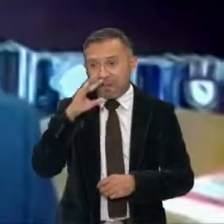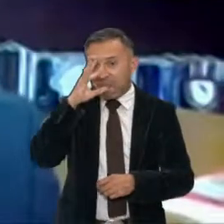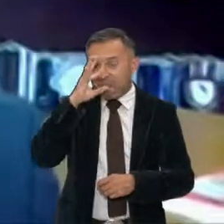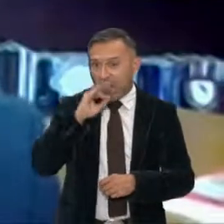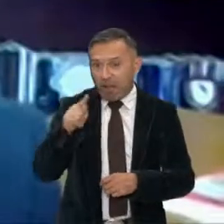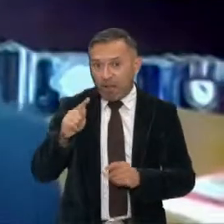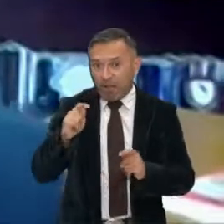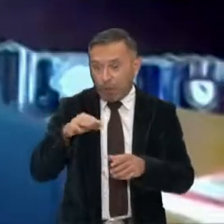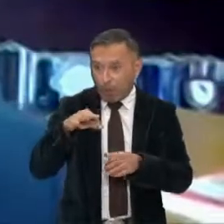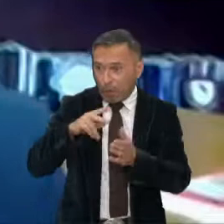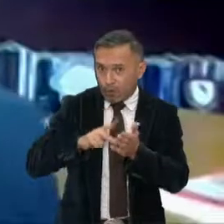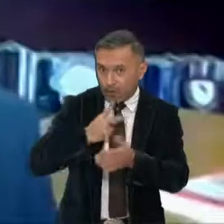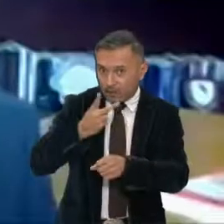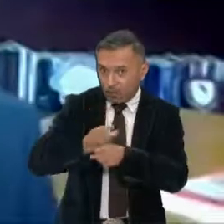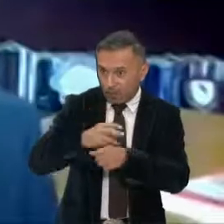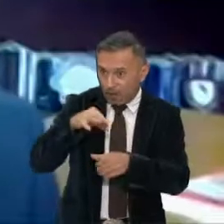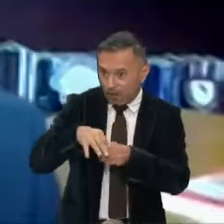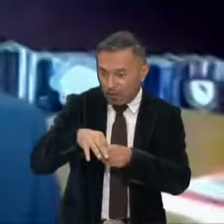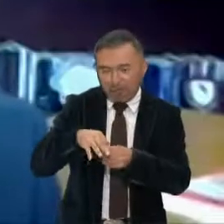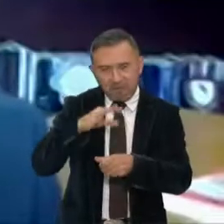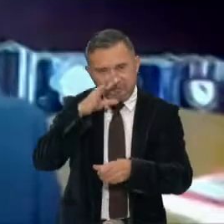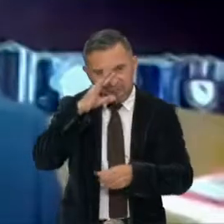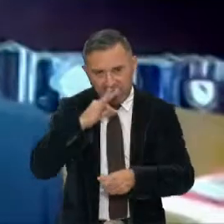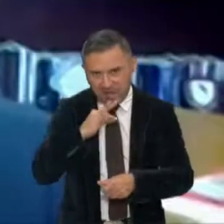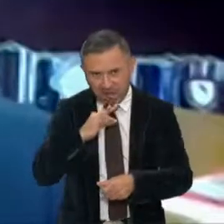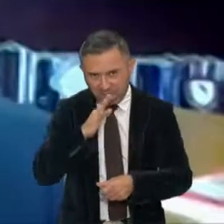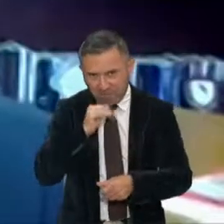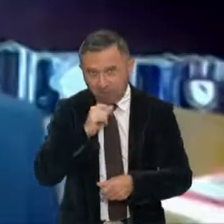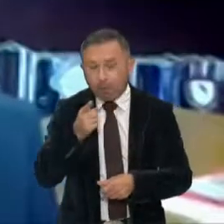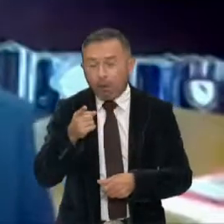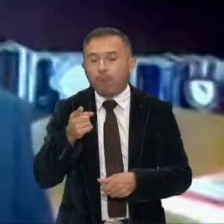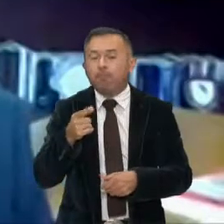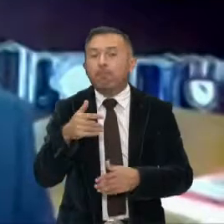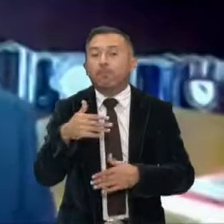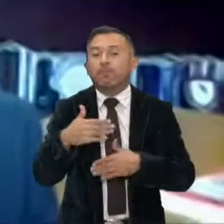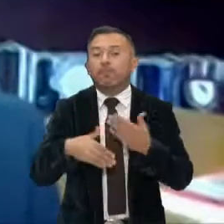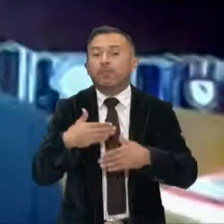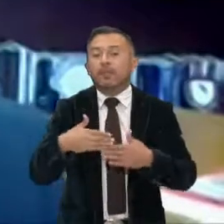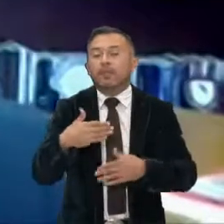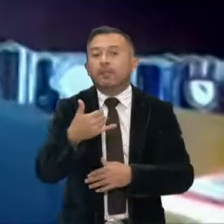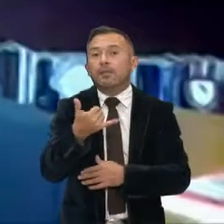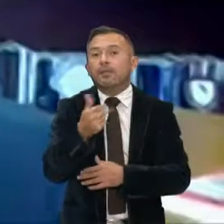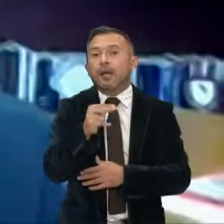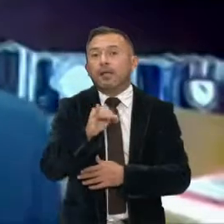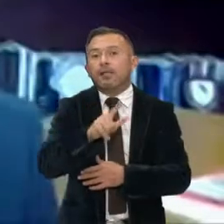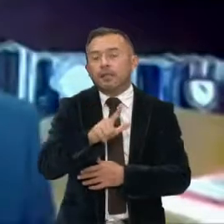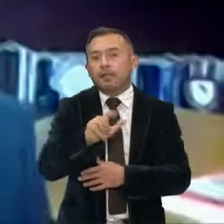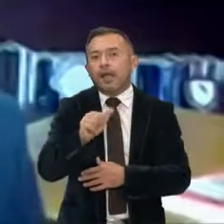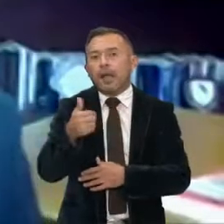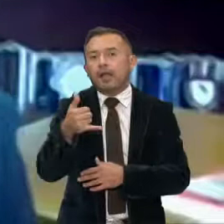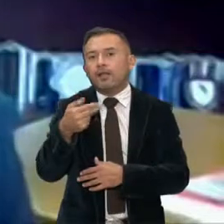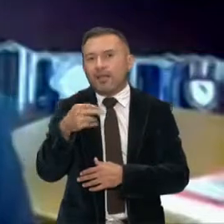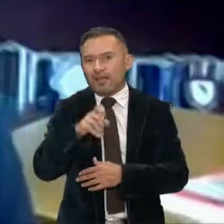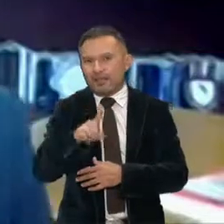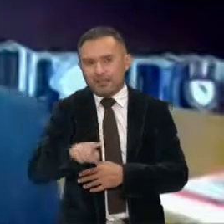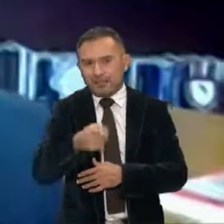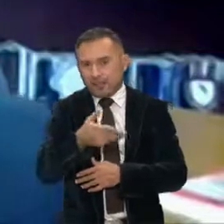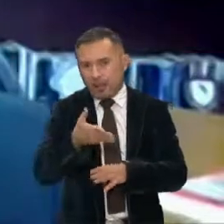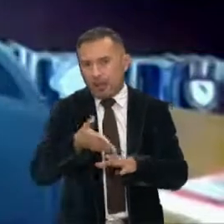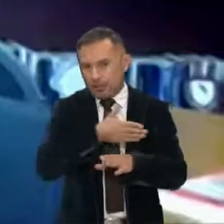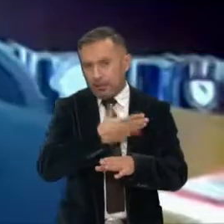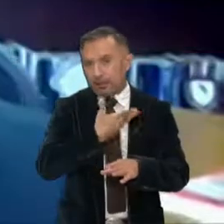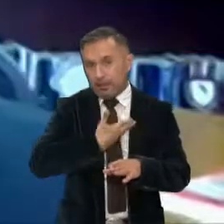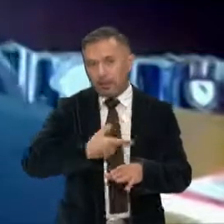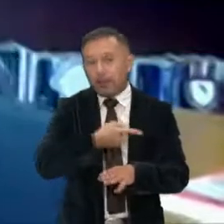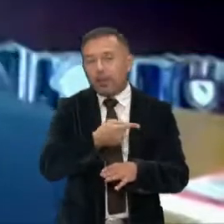this run and was not able to be re-elected, in a very few time, the